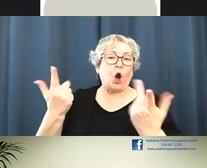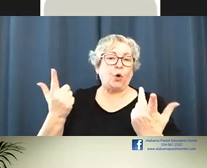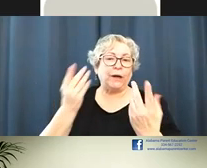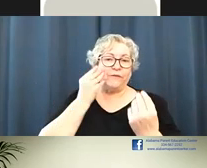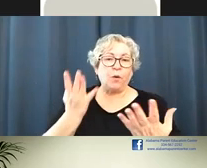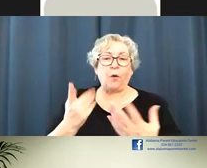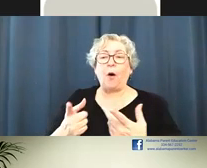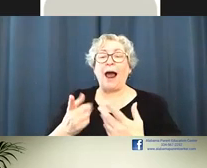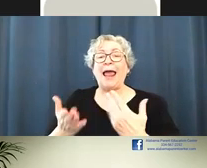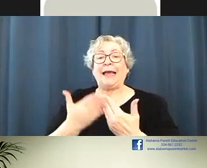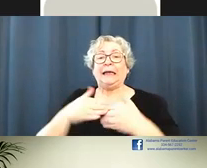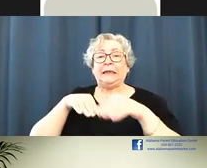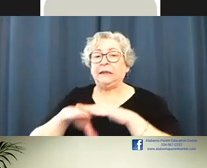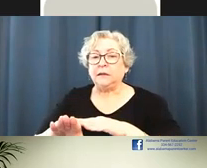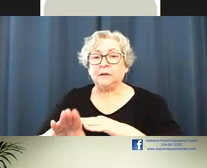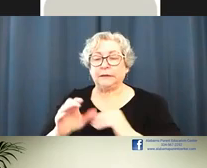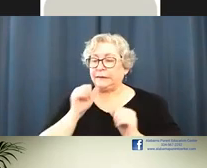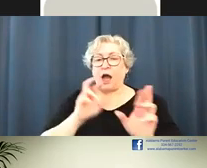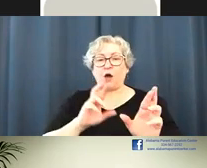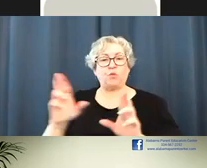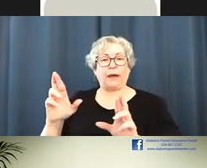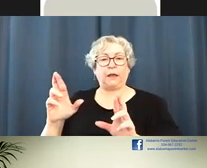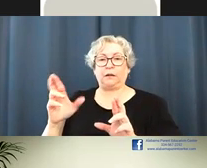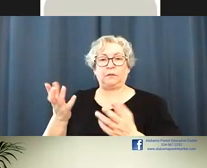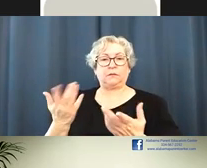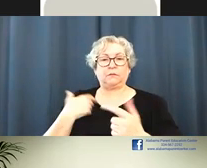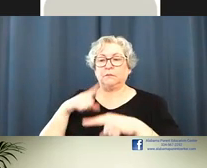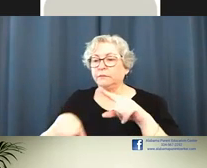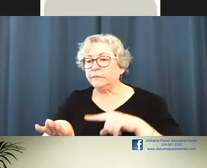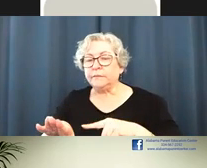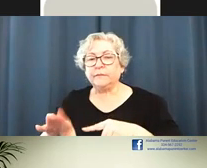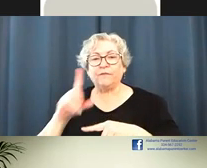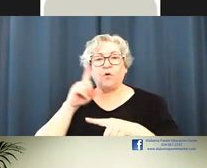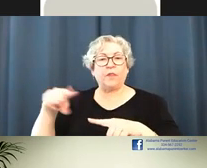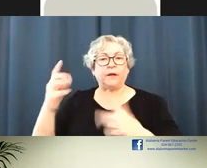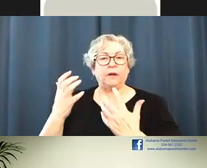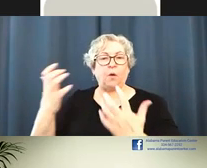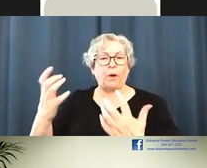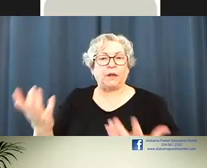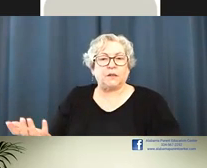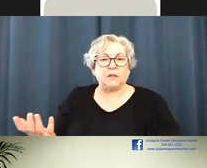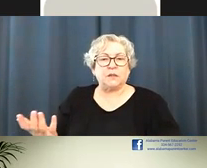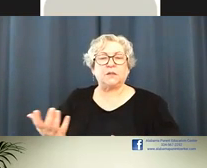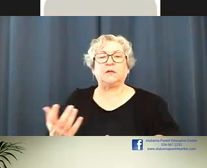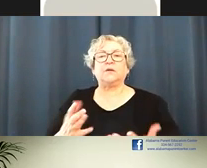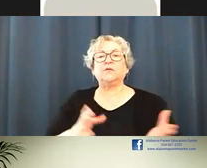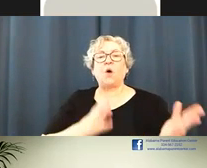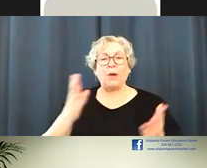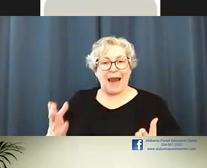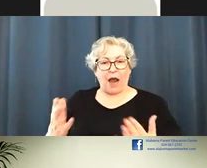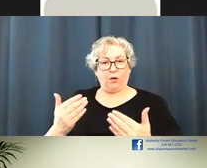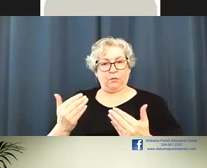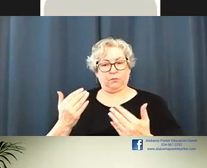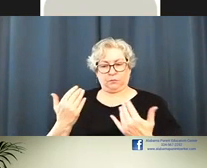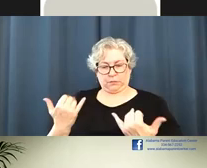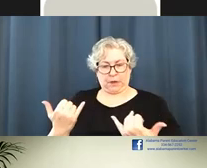ease of use is not readily available for its intended audience. So moving forward, as